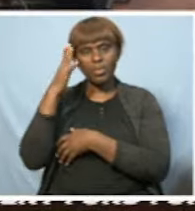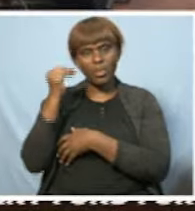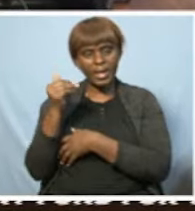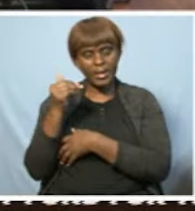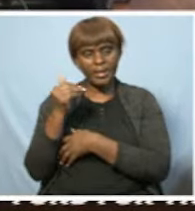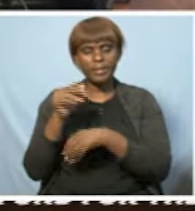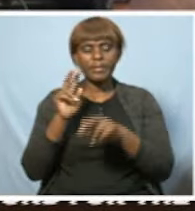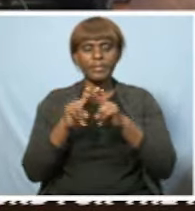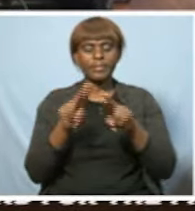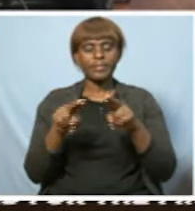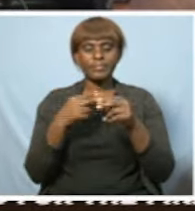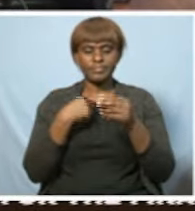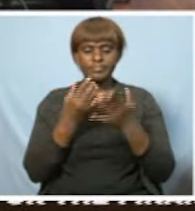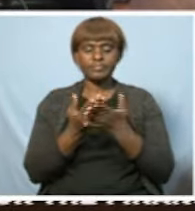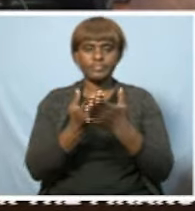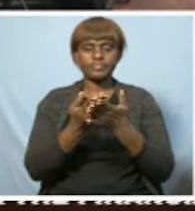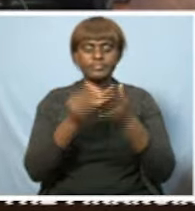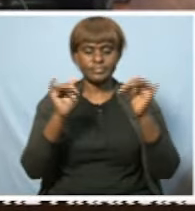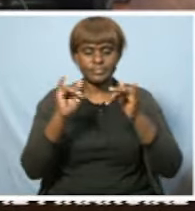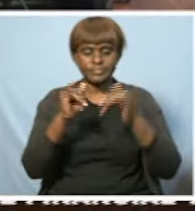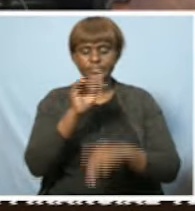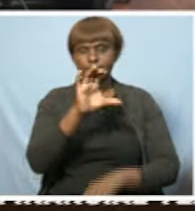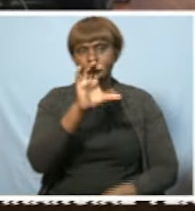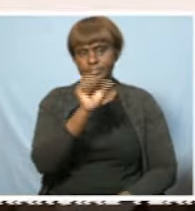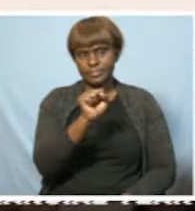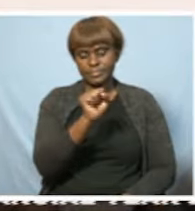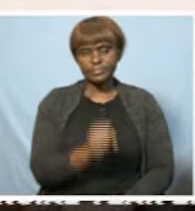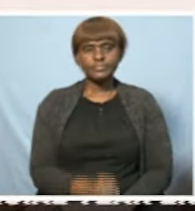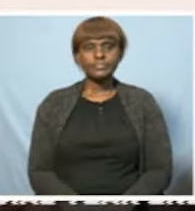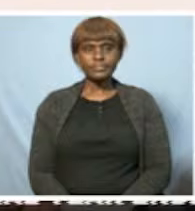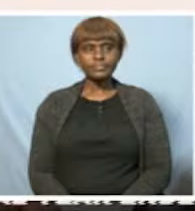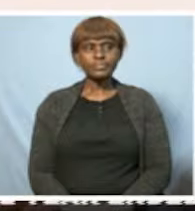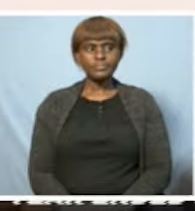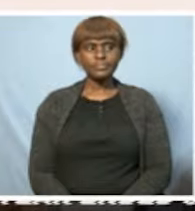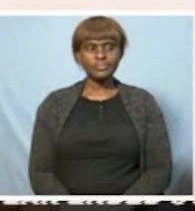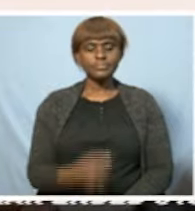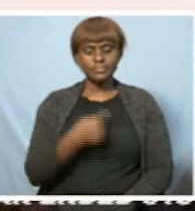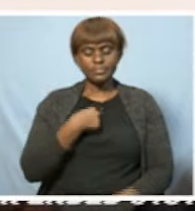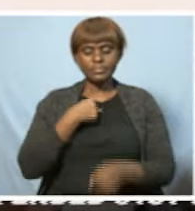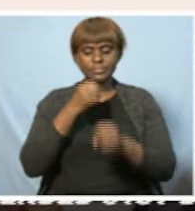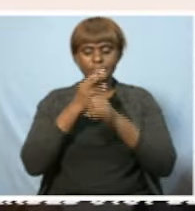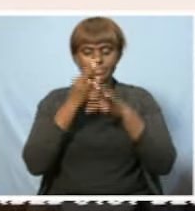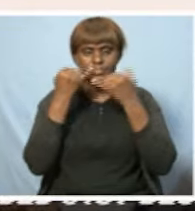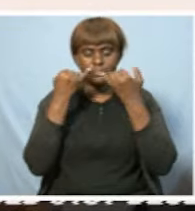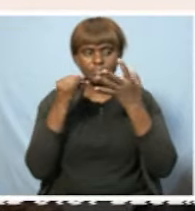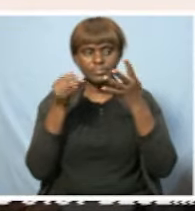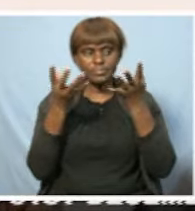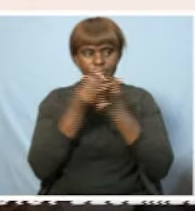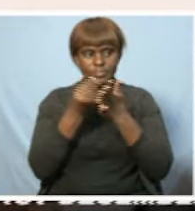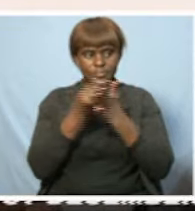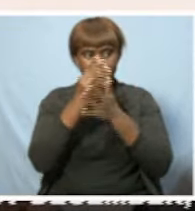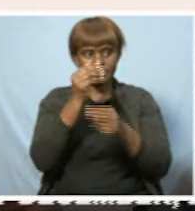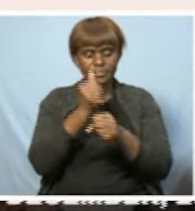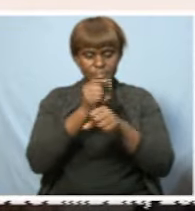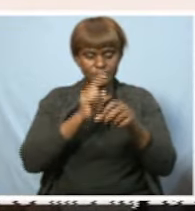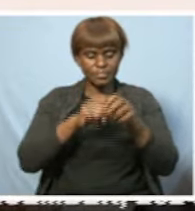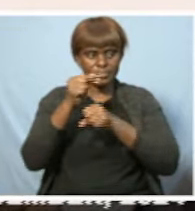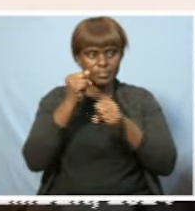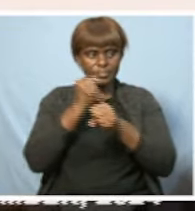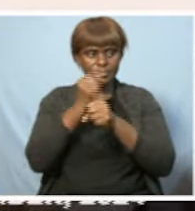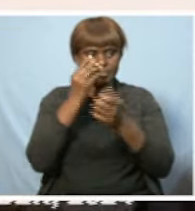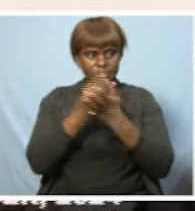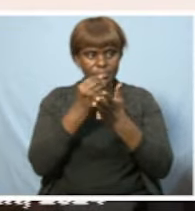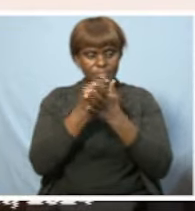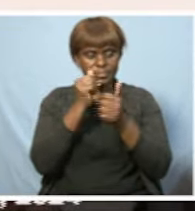Chair, I submit. Yes. Yes, Chair. As I have said, the funds which we were receiving during the course of the year were funds which had